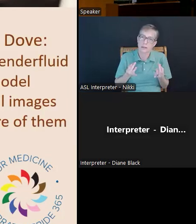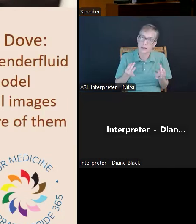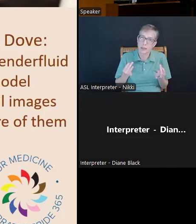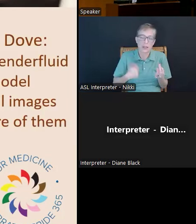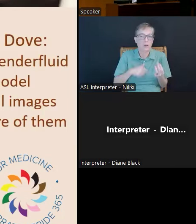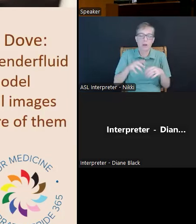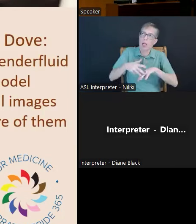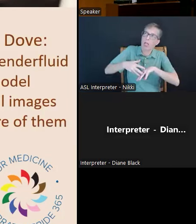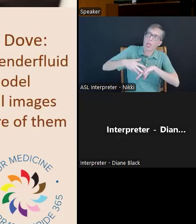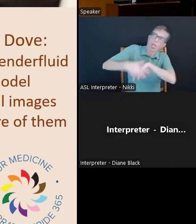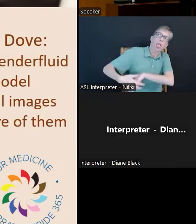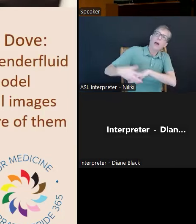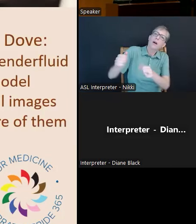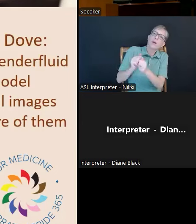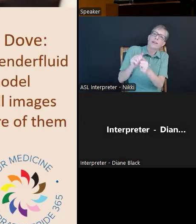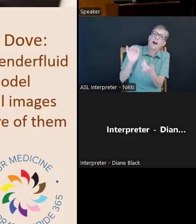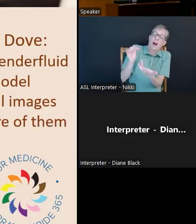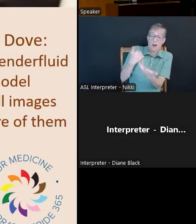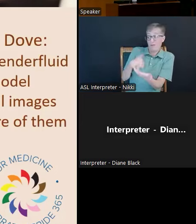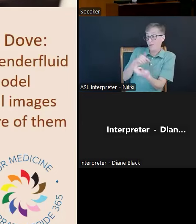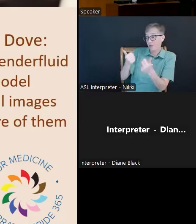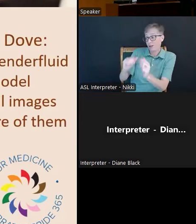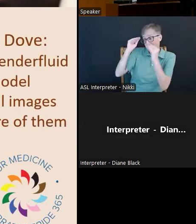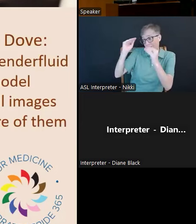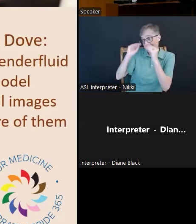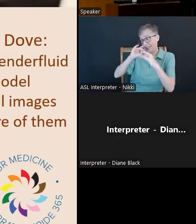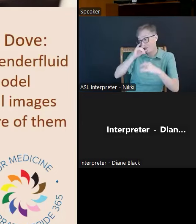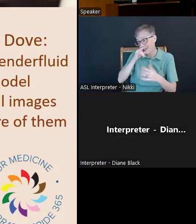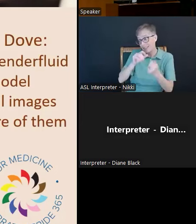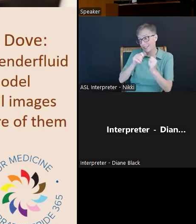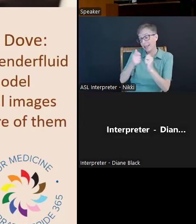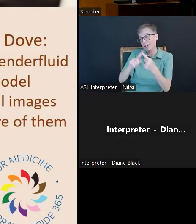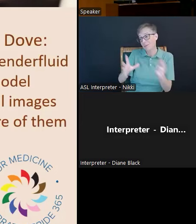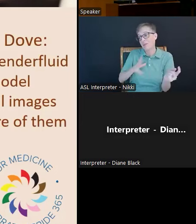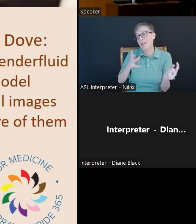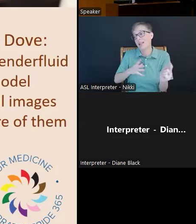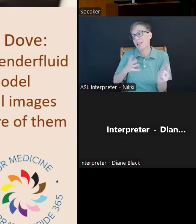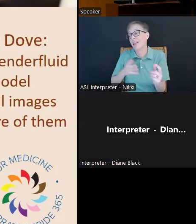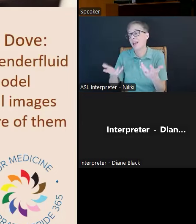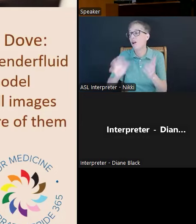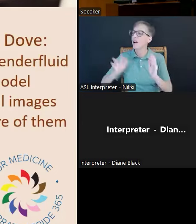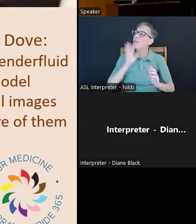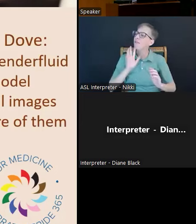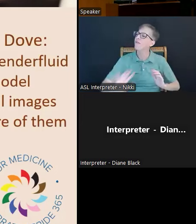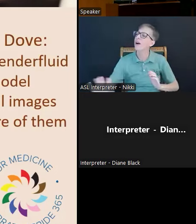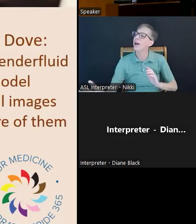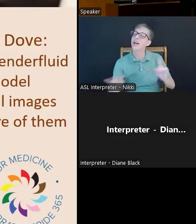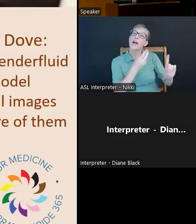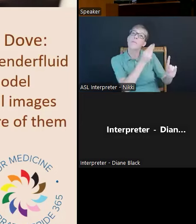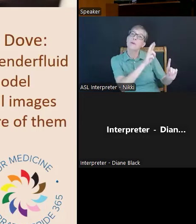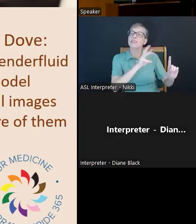We're like, my kids, I'm trying to teach them how to be polite. And so sometimes we're trying to teach a little 5-year-old Miss or Mister and different